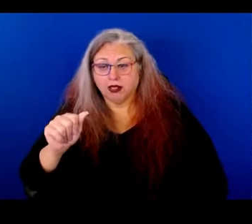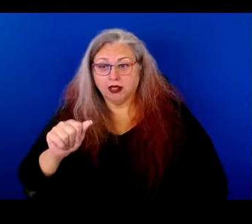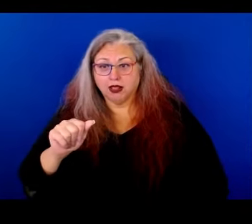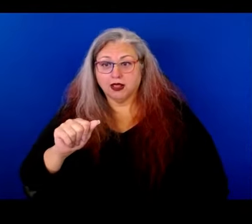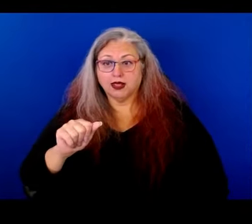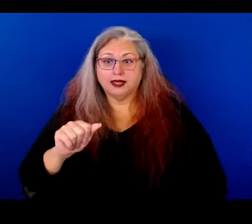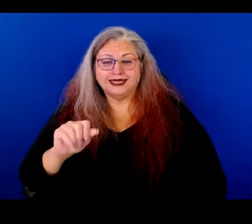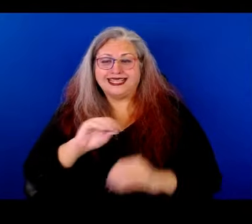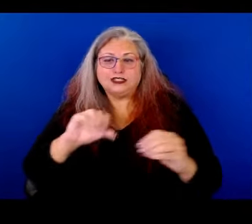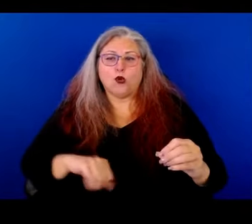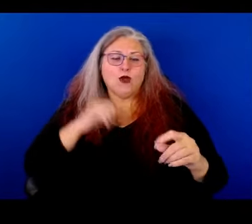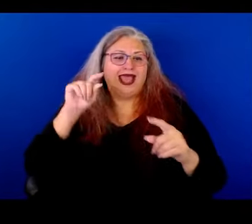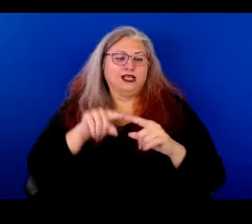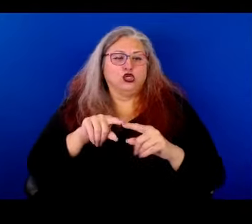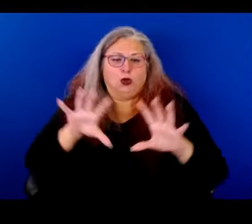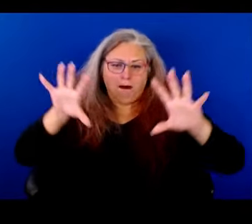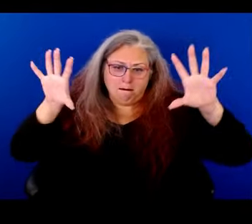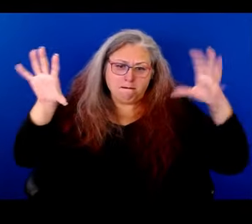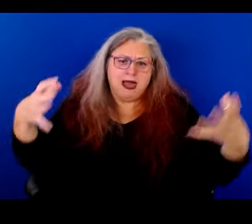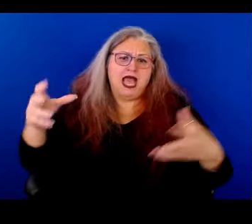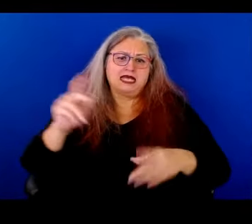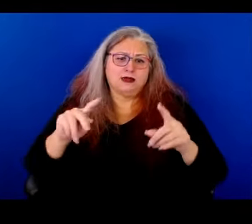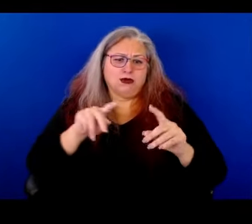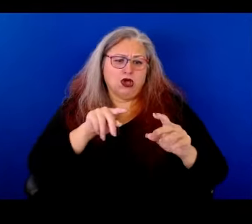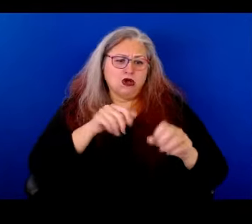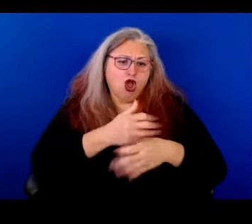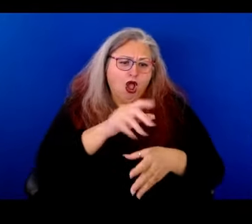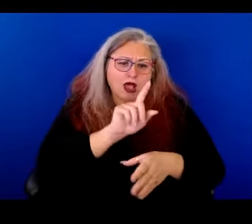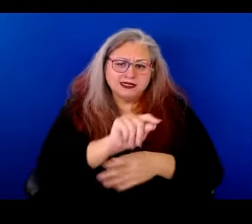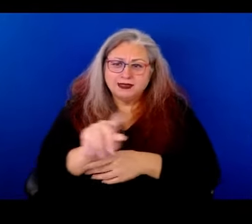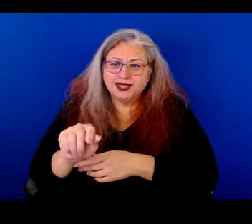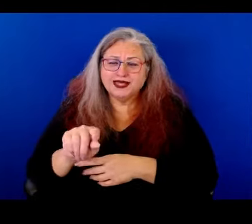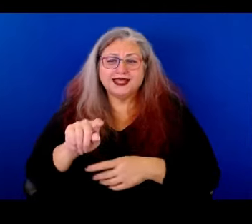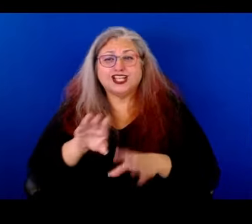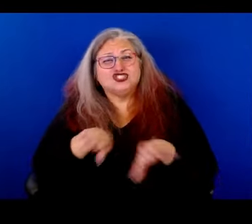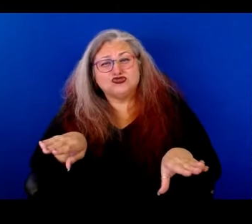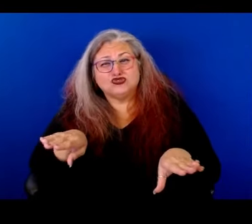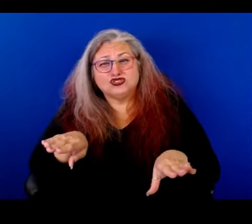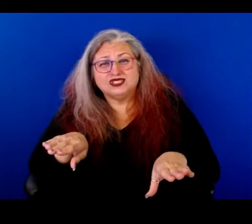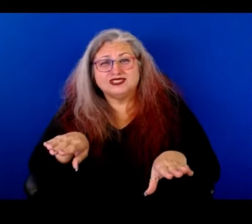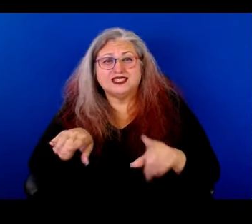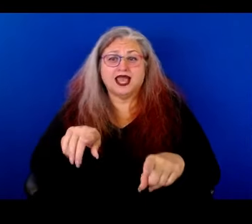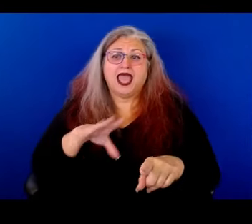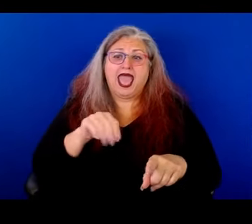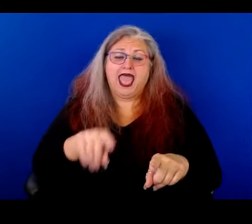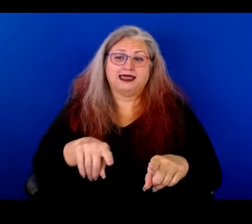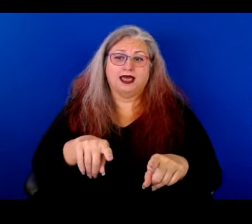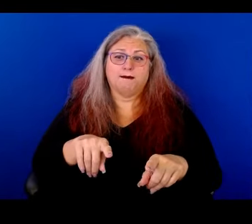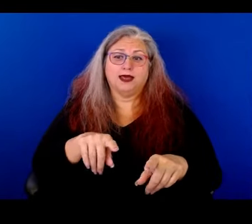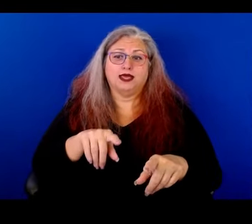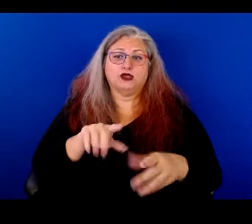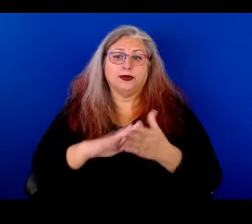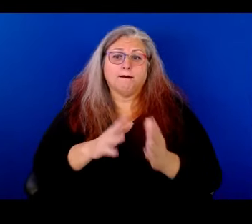Right. There's no pride in mass disabling children and having